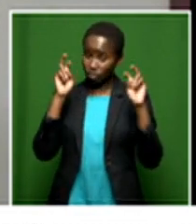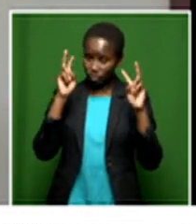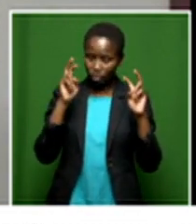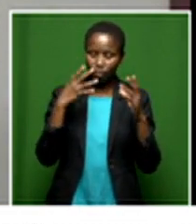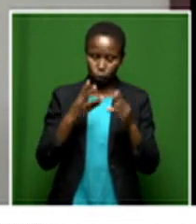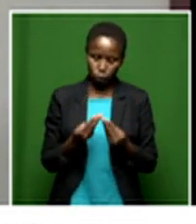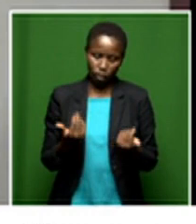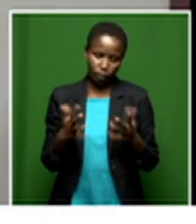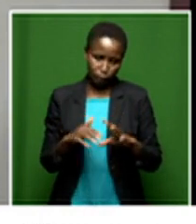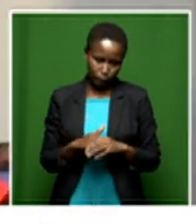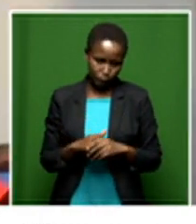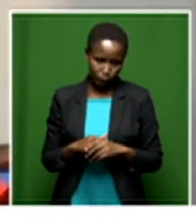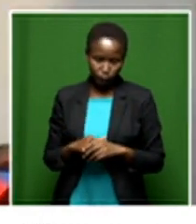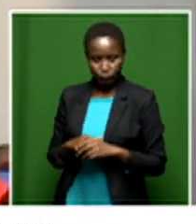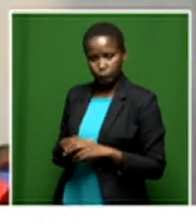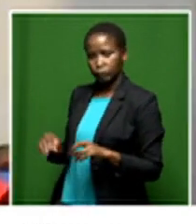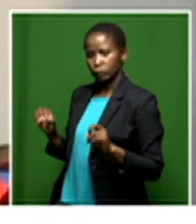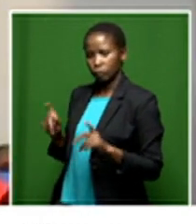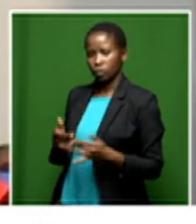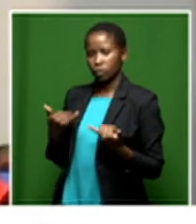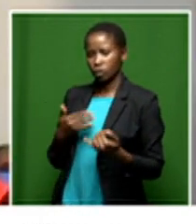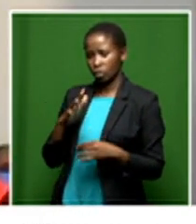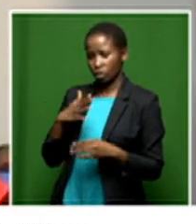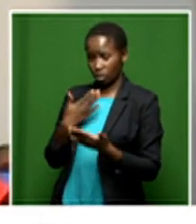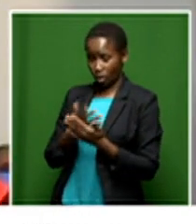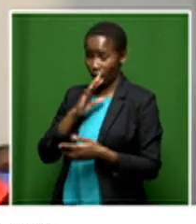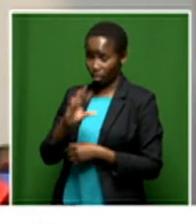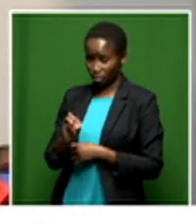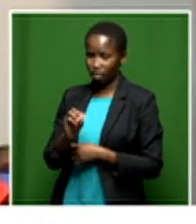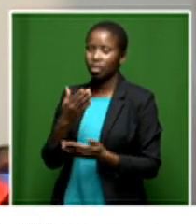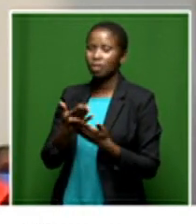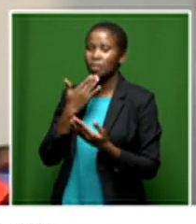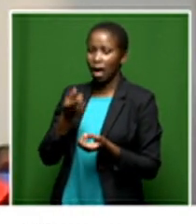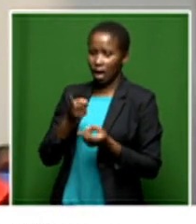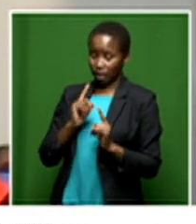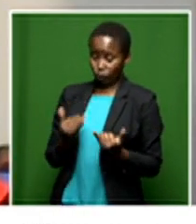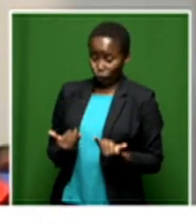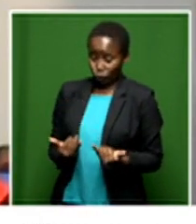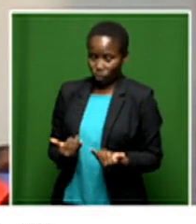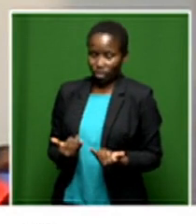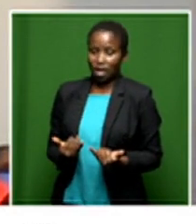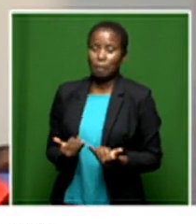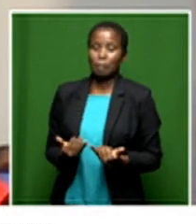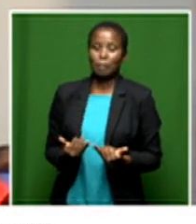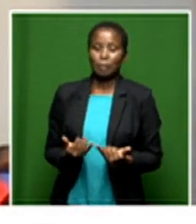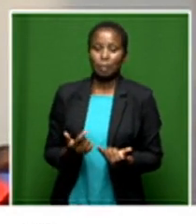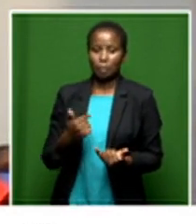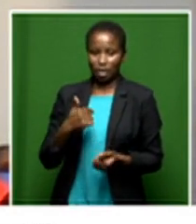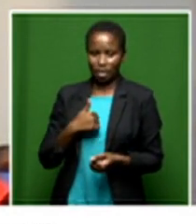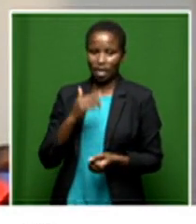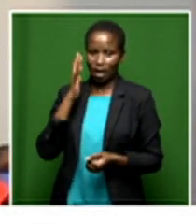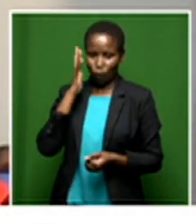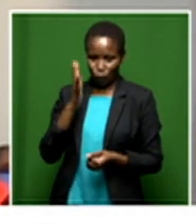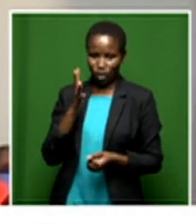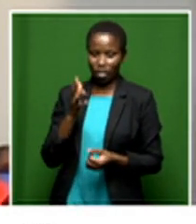taken care of. And I just have to ask, and if you can't give me an answer today, I will give